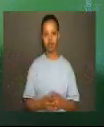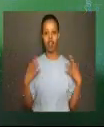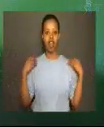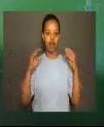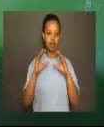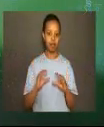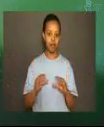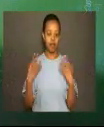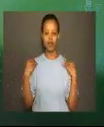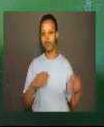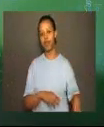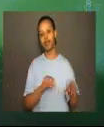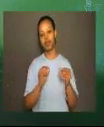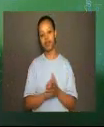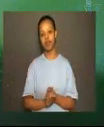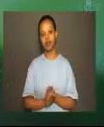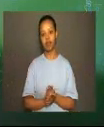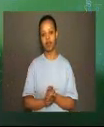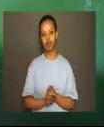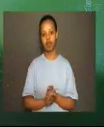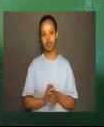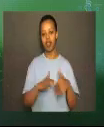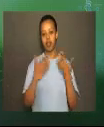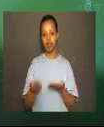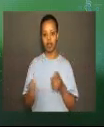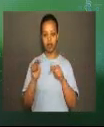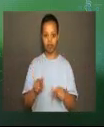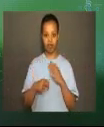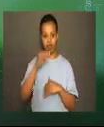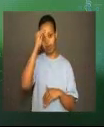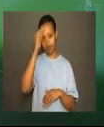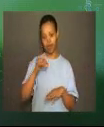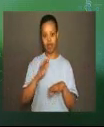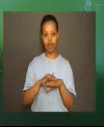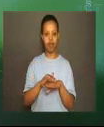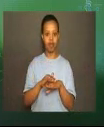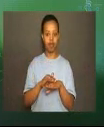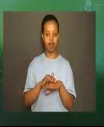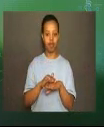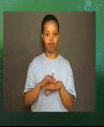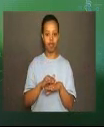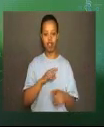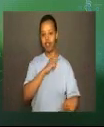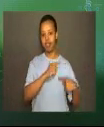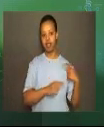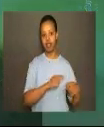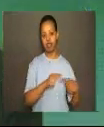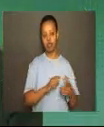Hello, teacher. Hello, students. Welcome to today's lesson on